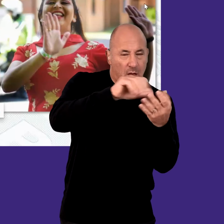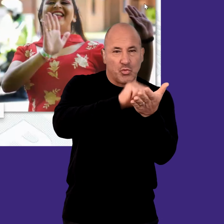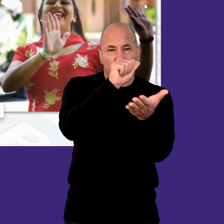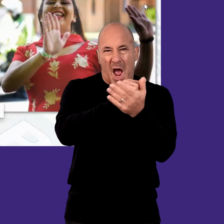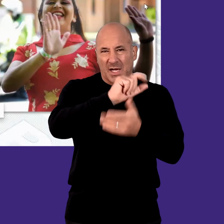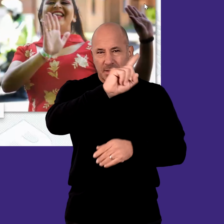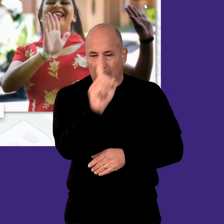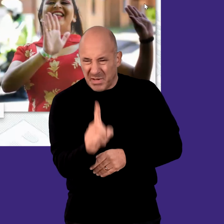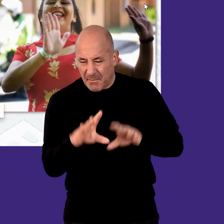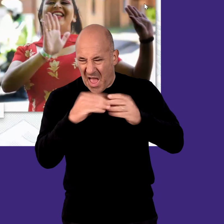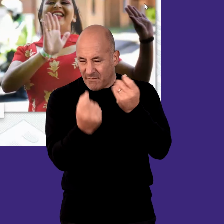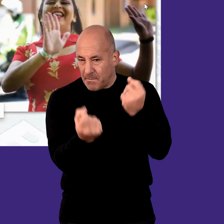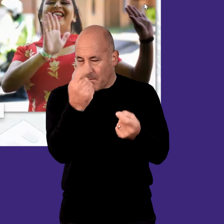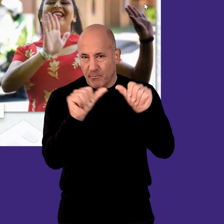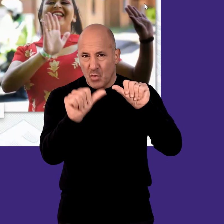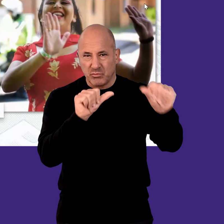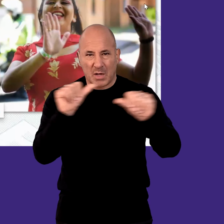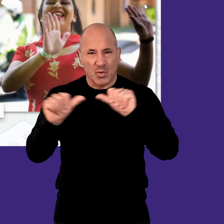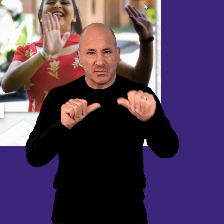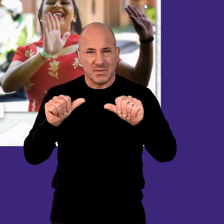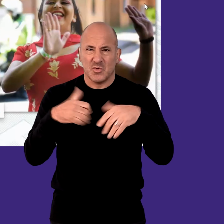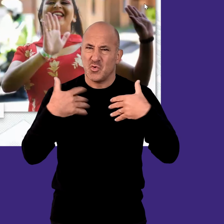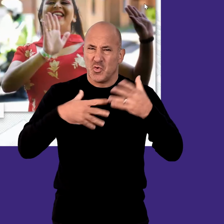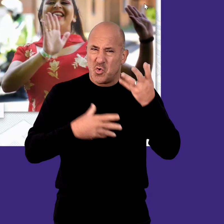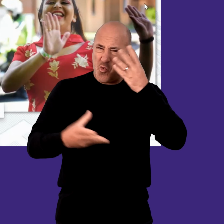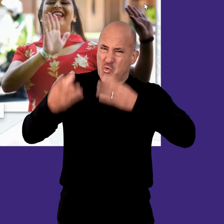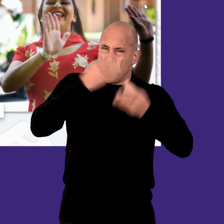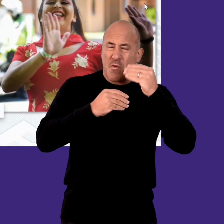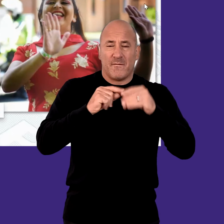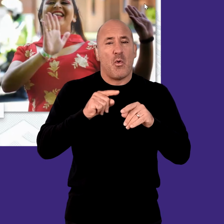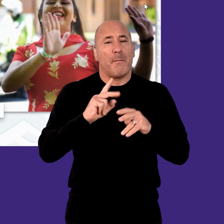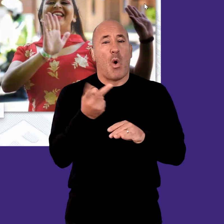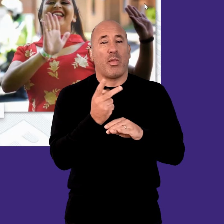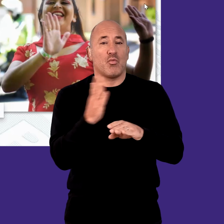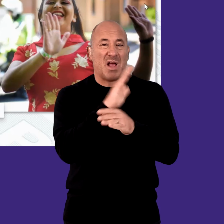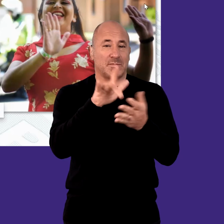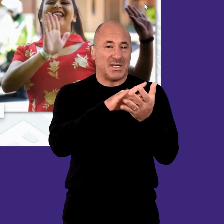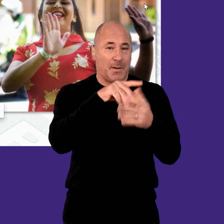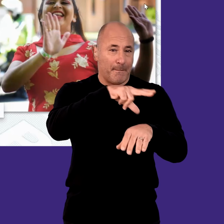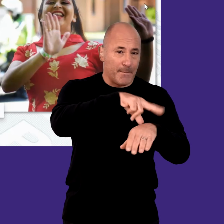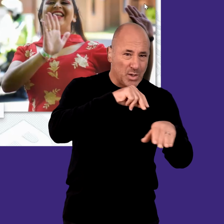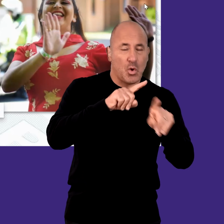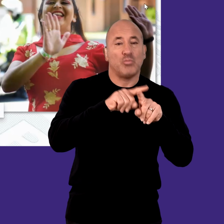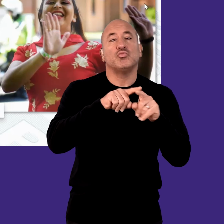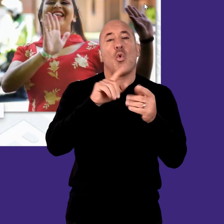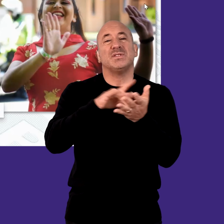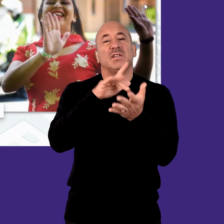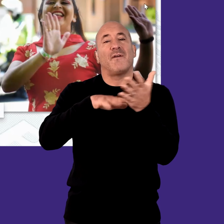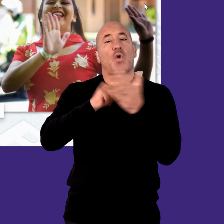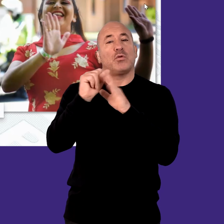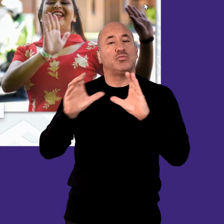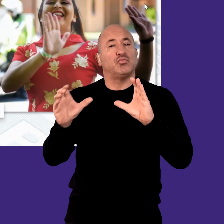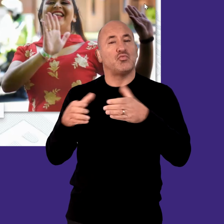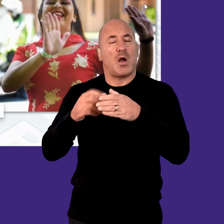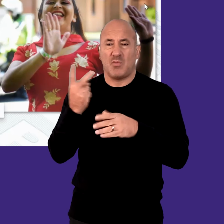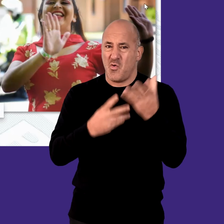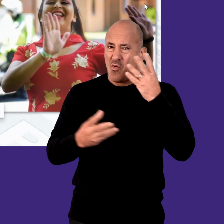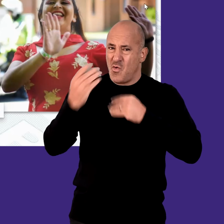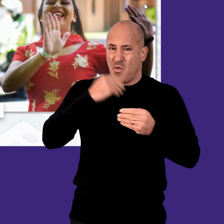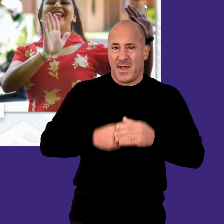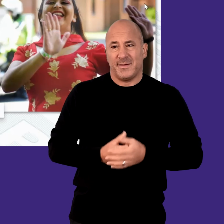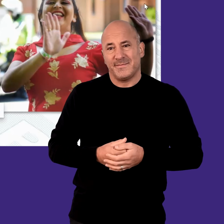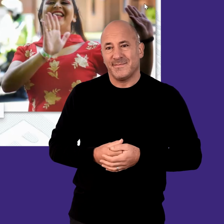make sure that everything happened in the right places with the right people. And there was a huge amount of learning generated for both West Midlands Police and the City